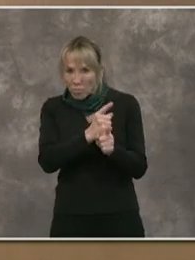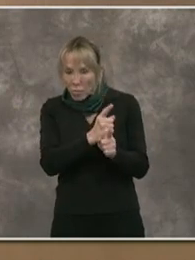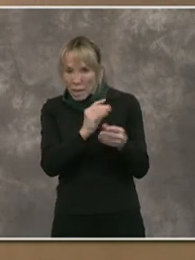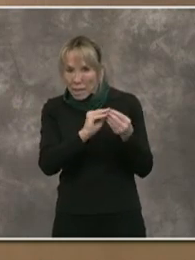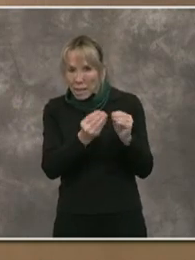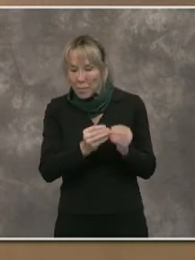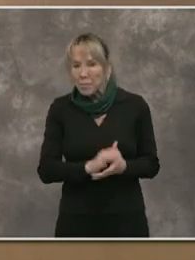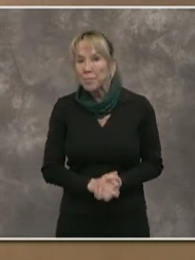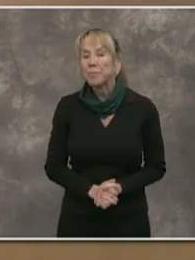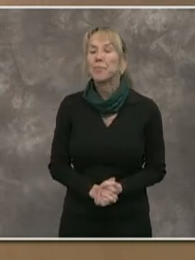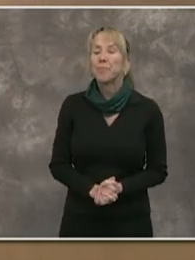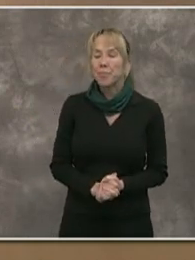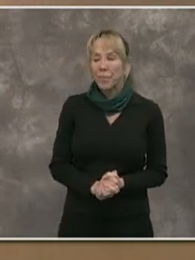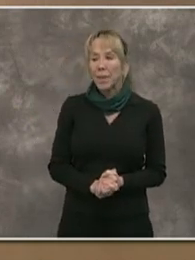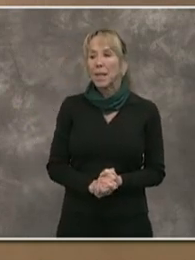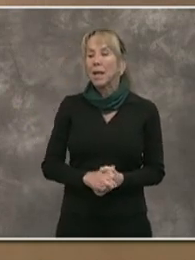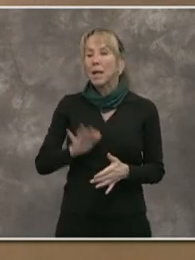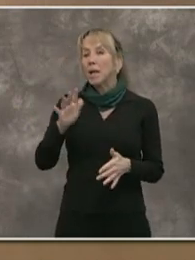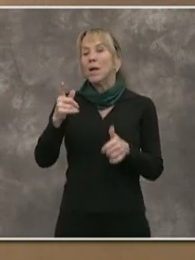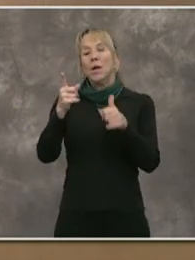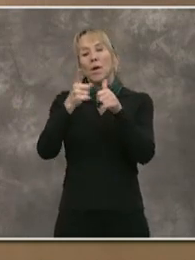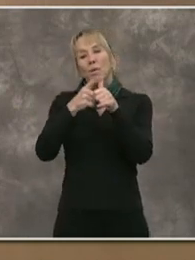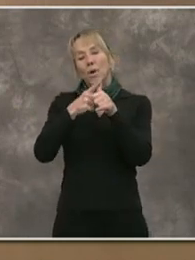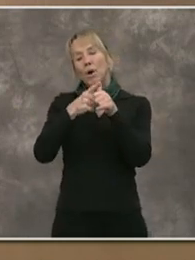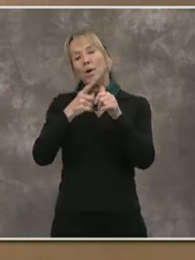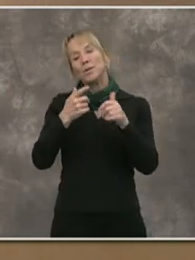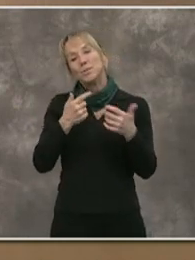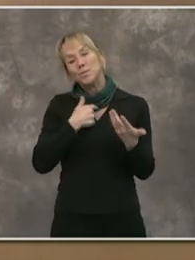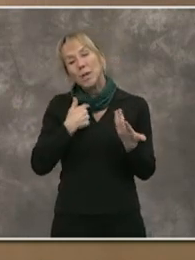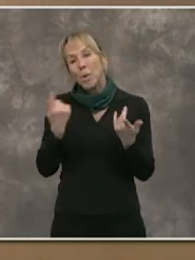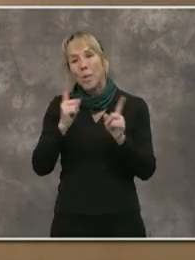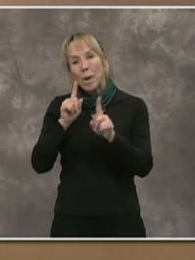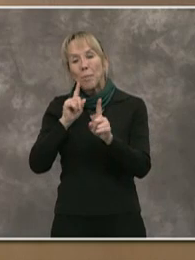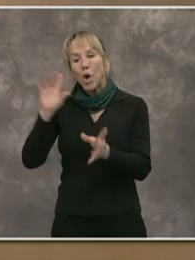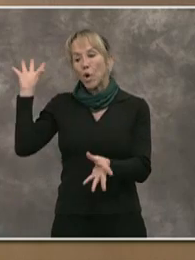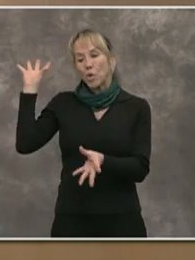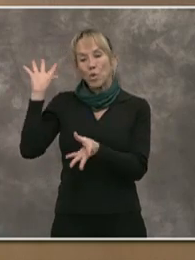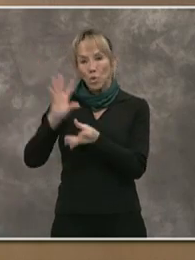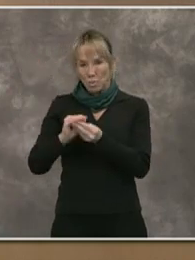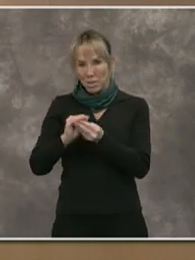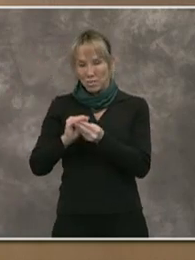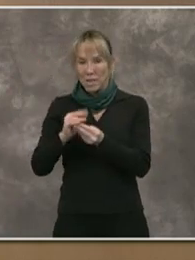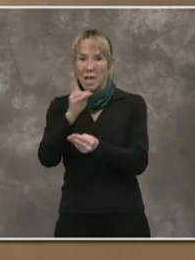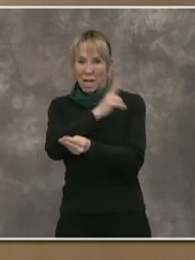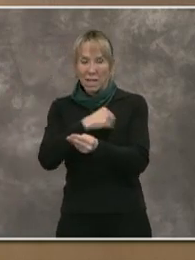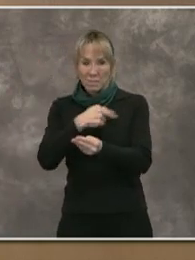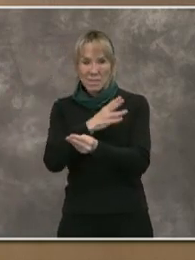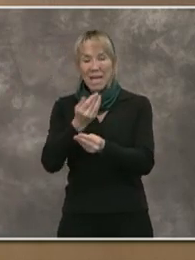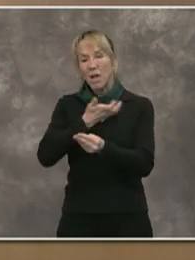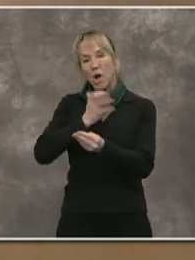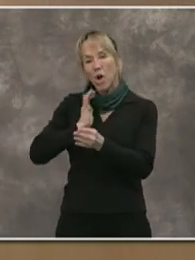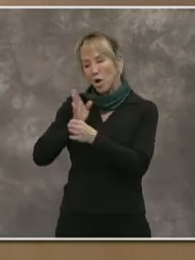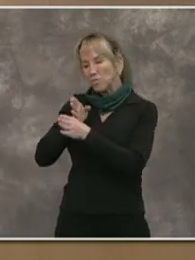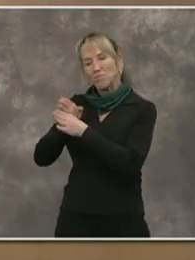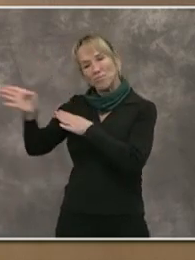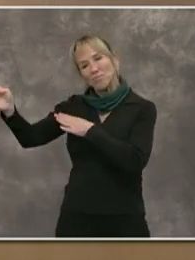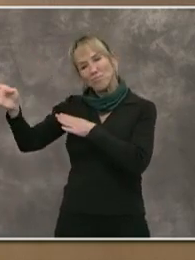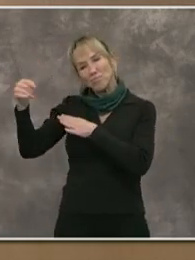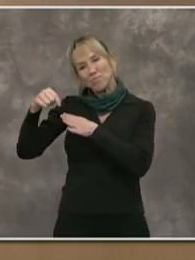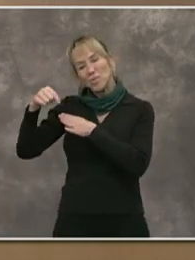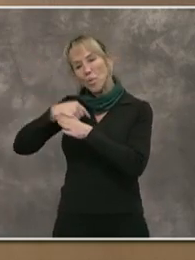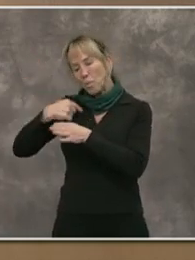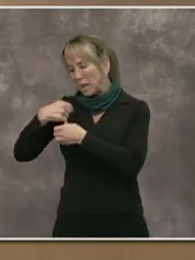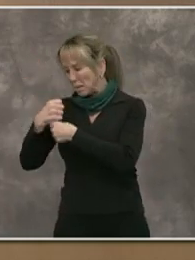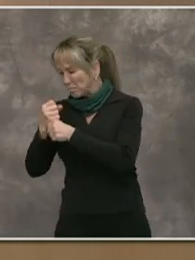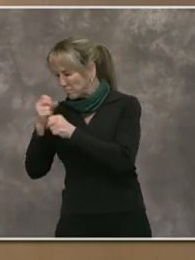give cumulative hospitalization figures. That's something that our branch in epidemiology produces. Our